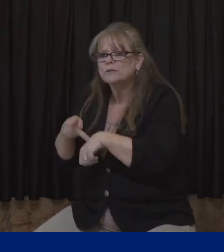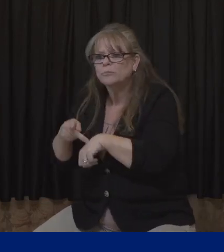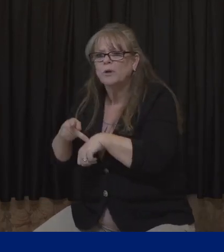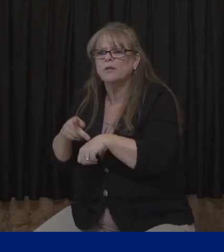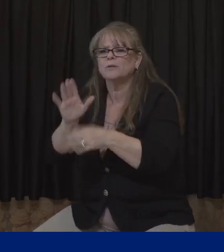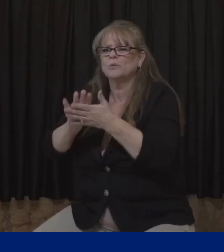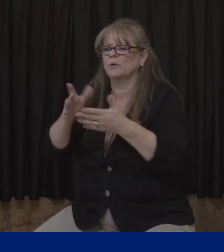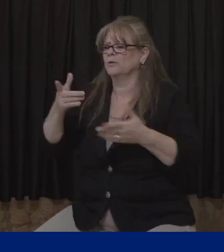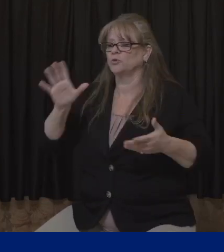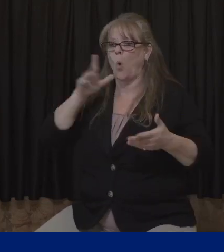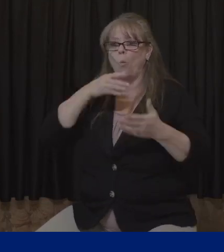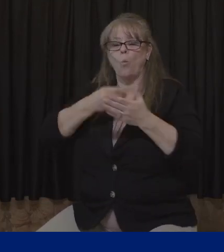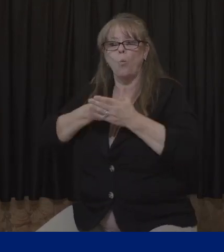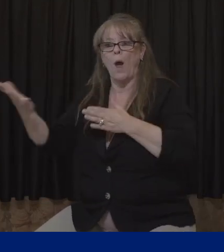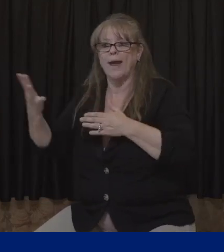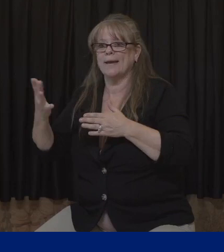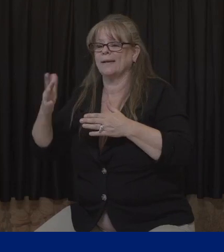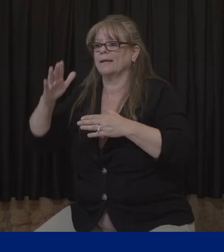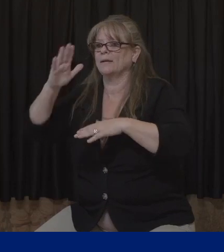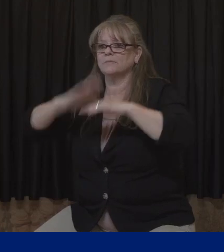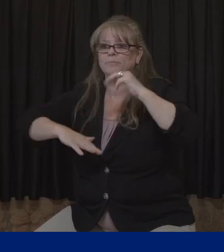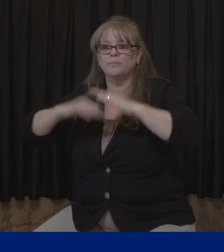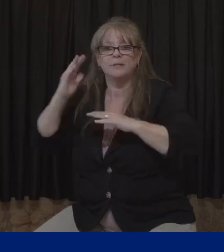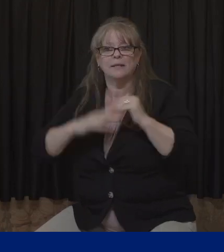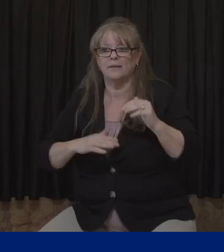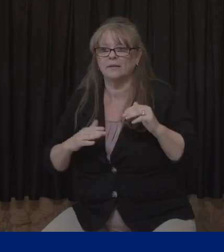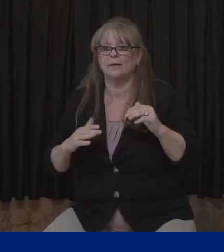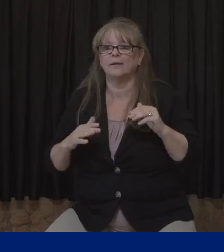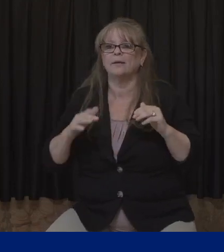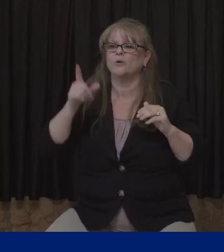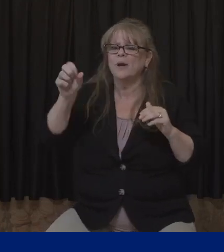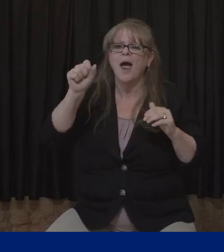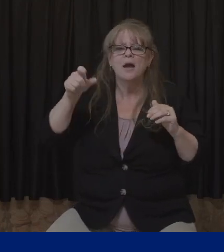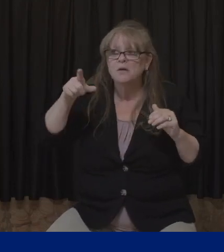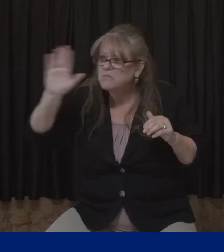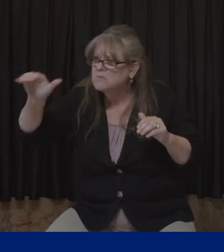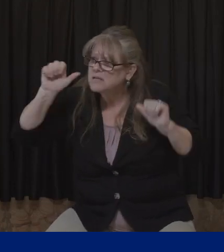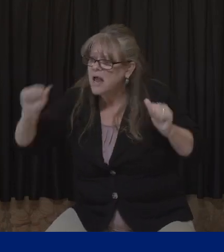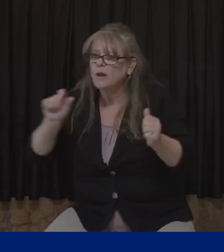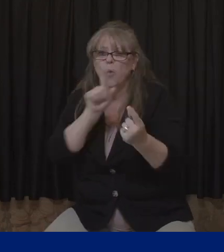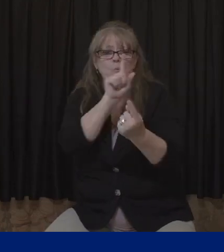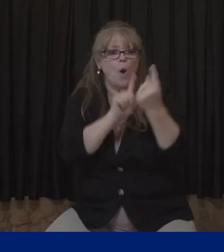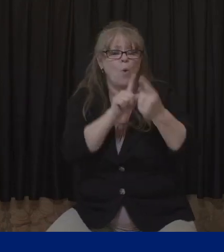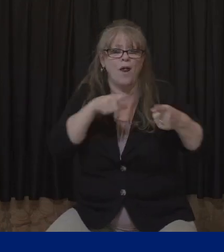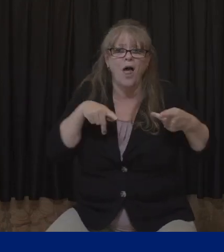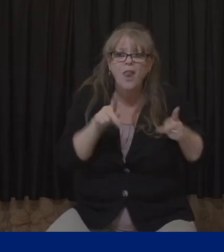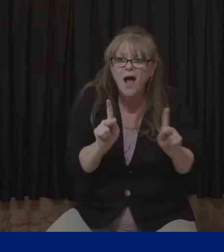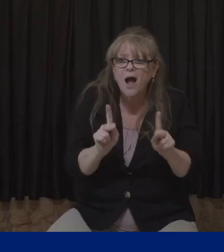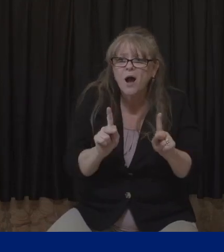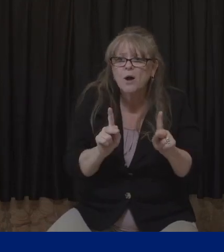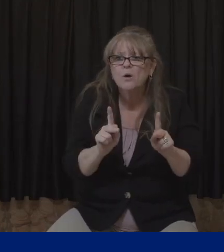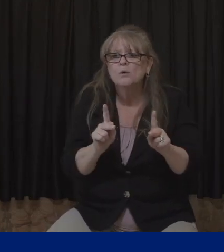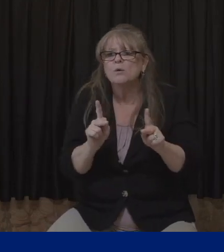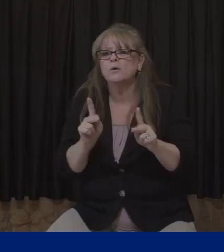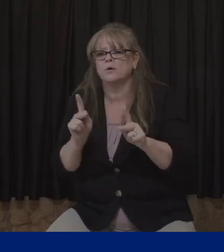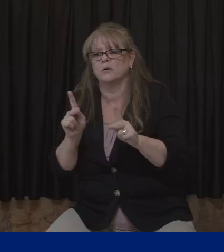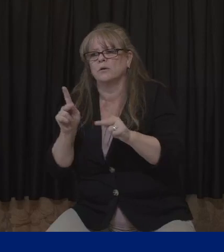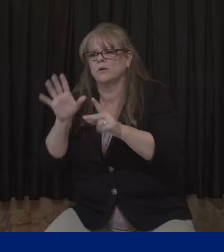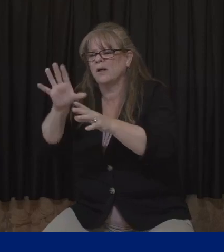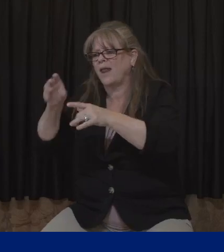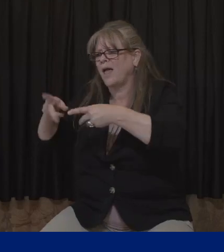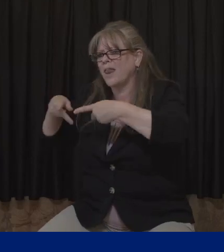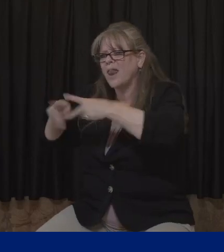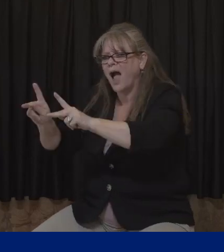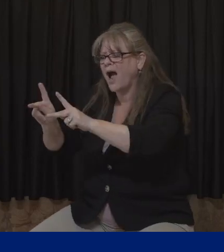regular in-building classes. If you're able to have one-on-one meetings, if you're able to grant limited access to equipment that people don't have at home that they can only